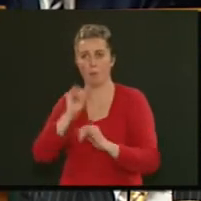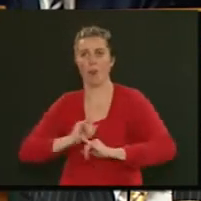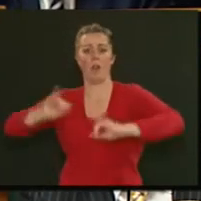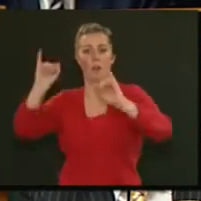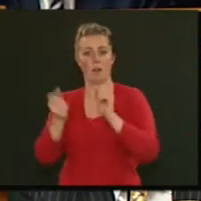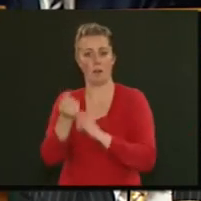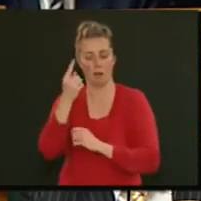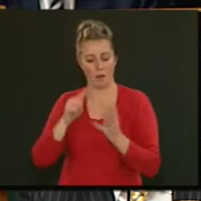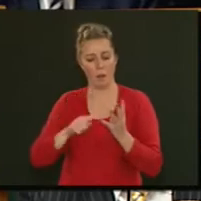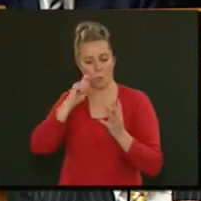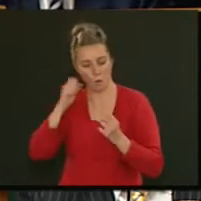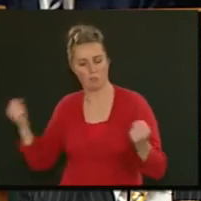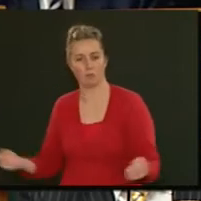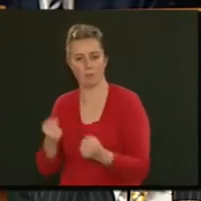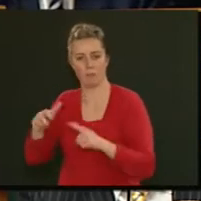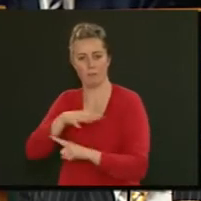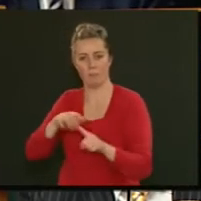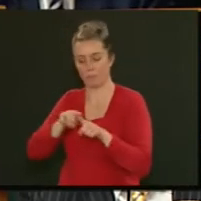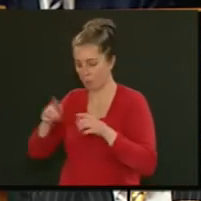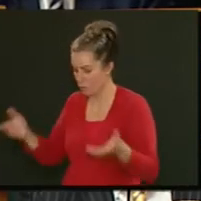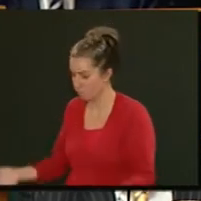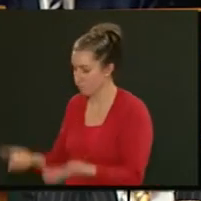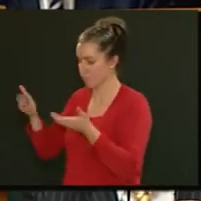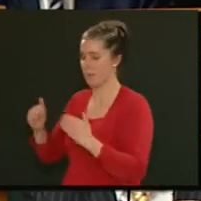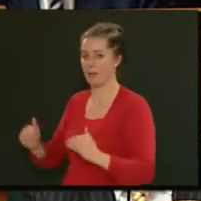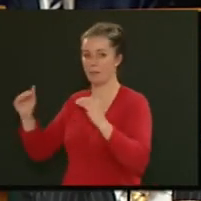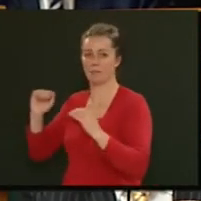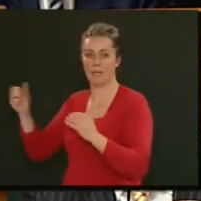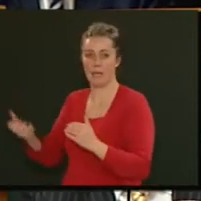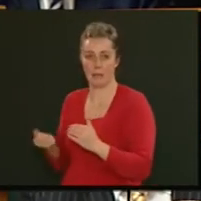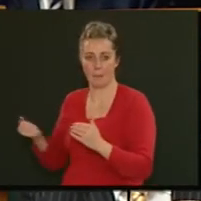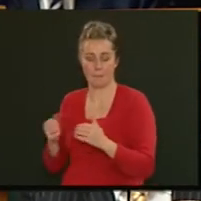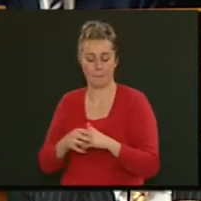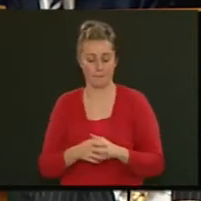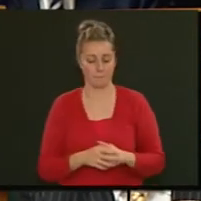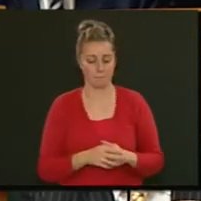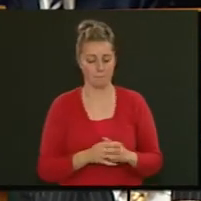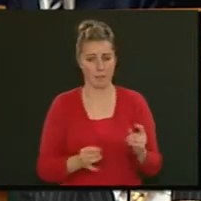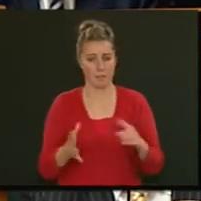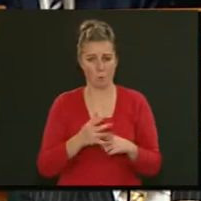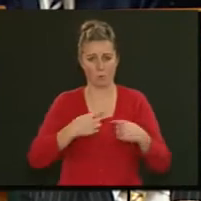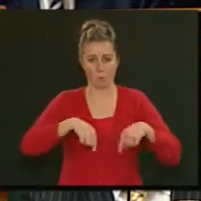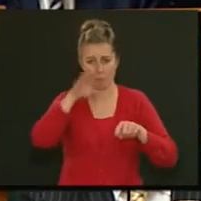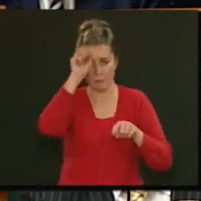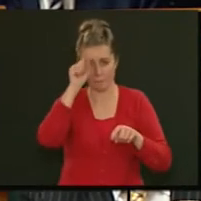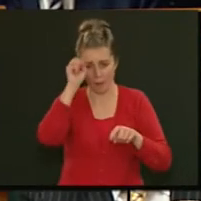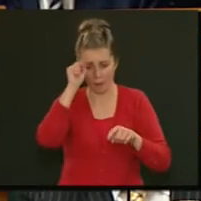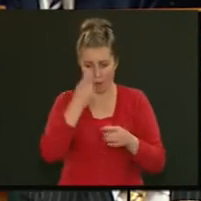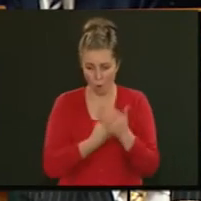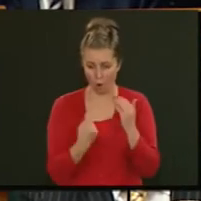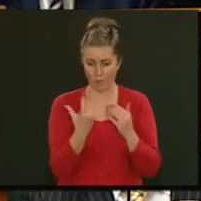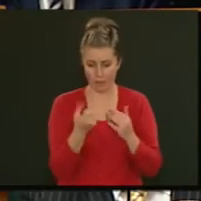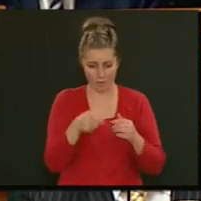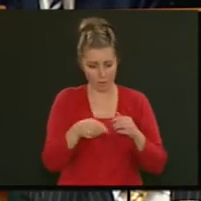it strengthens families by lifting their incomes. It's important that we remember that the only reason we get to have this